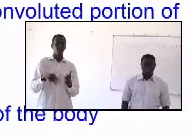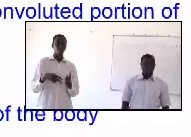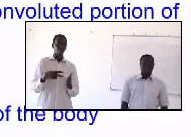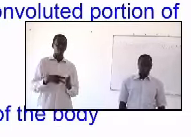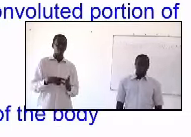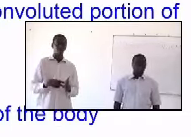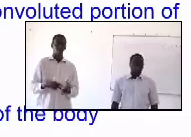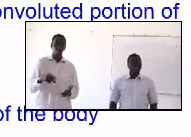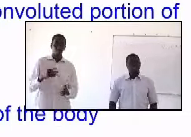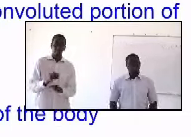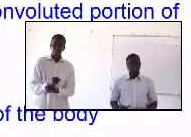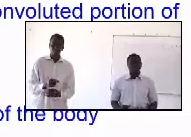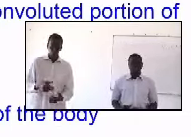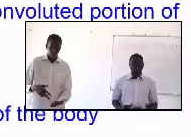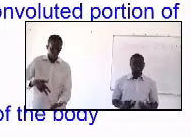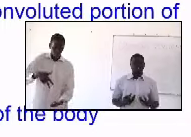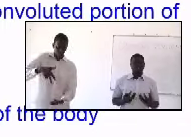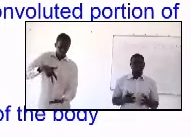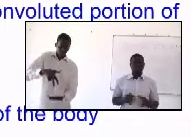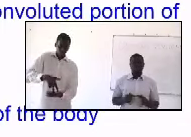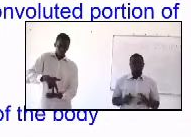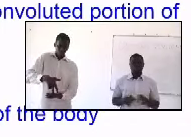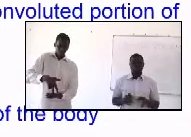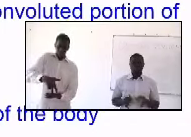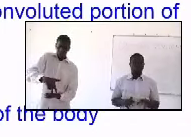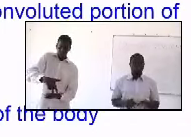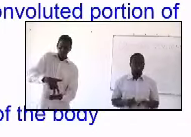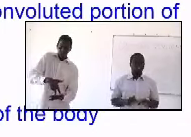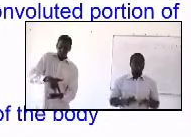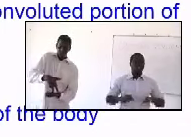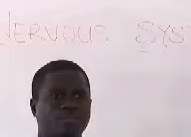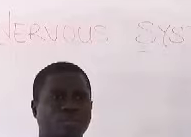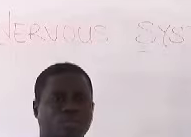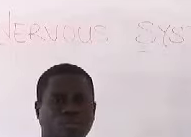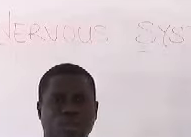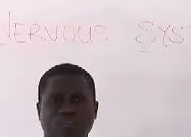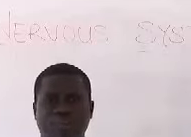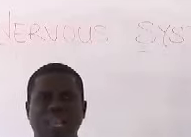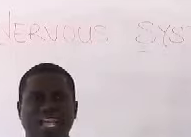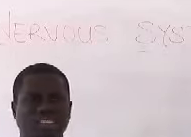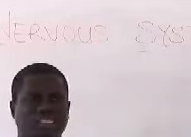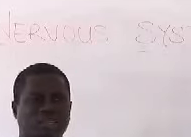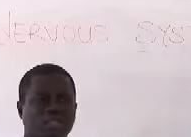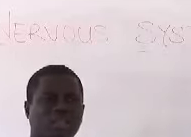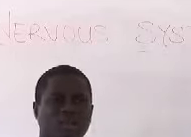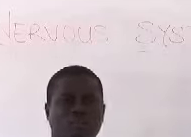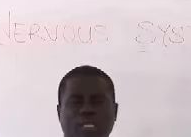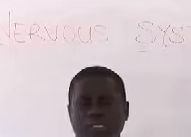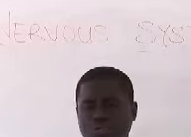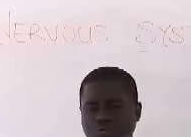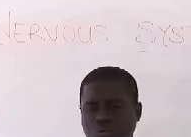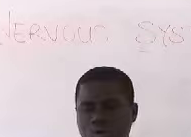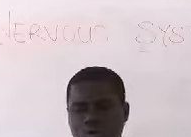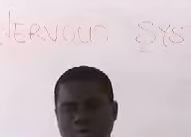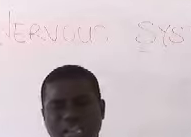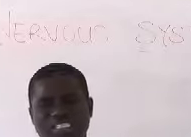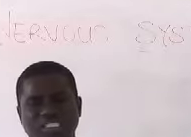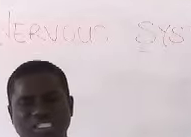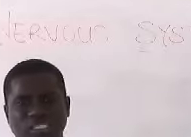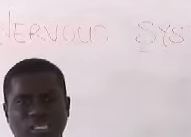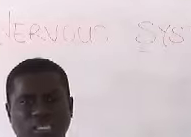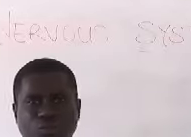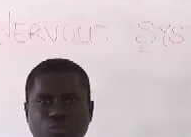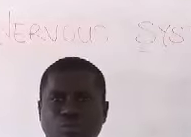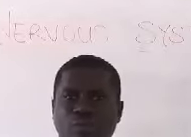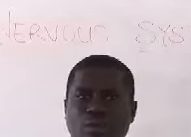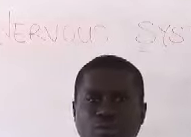posture or balance of the body. Like for instance, the way I'm standing is the cerebrum that's helped me to able to stand. It helped me to